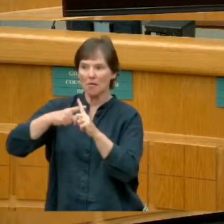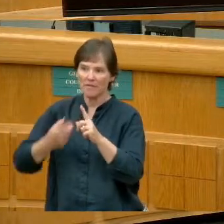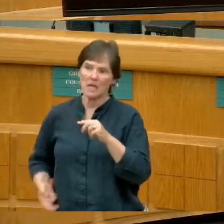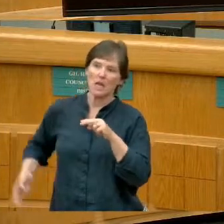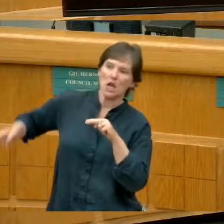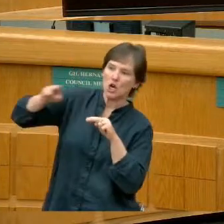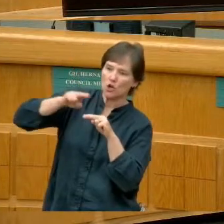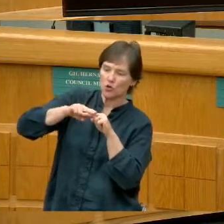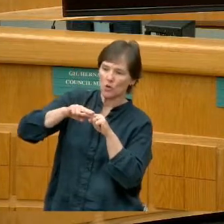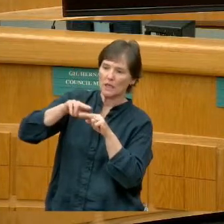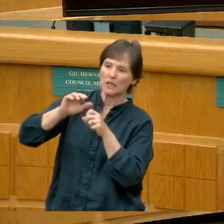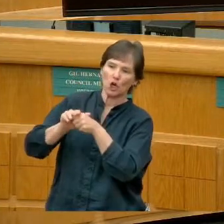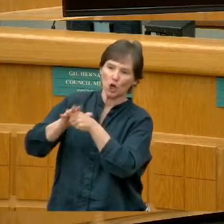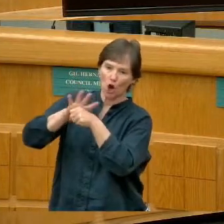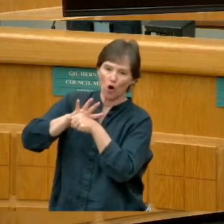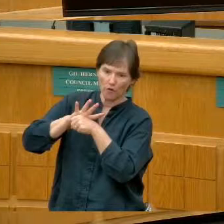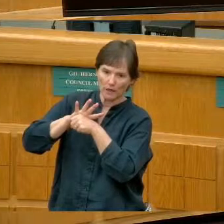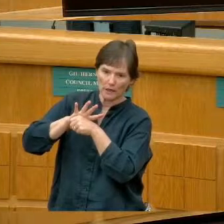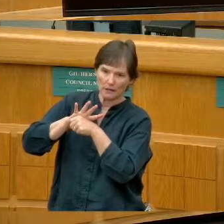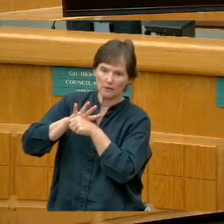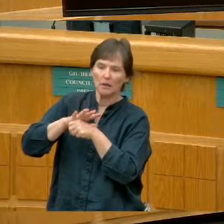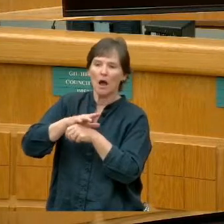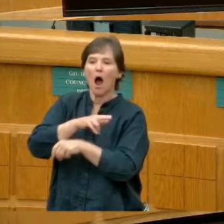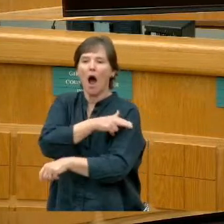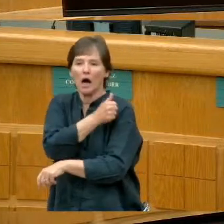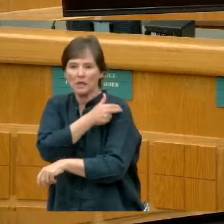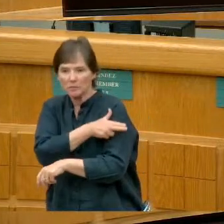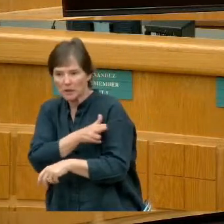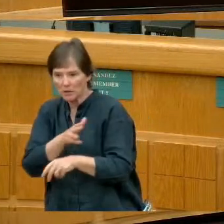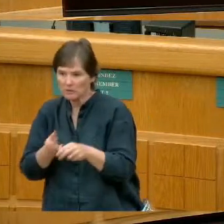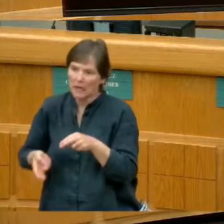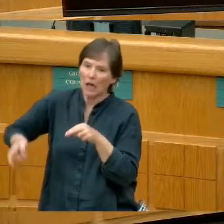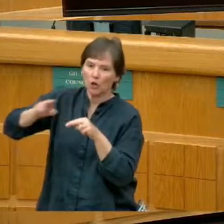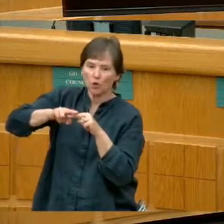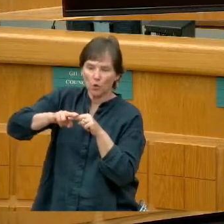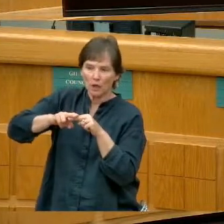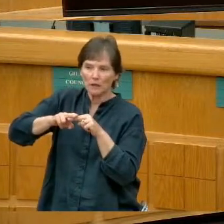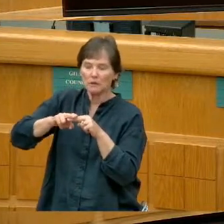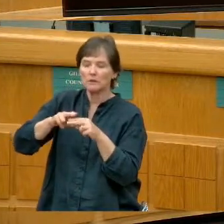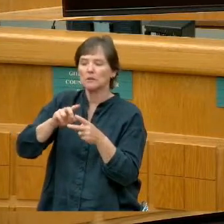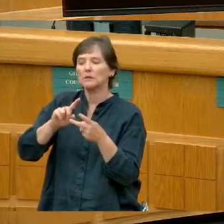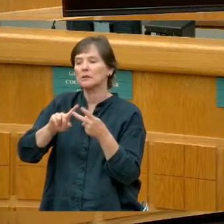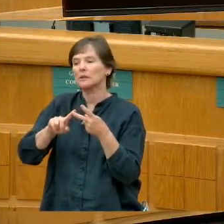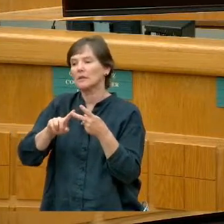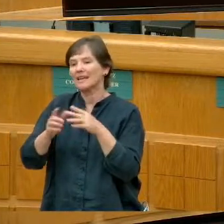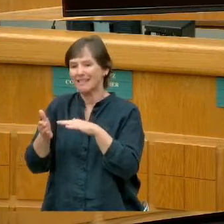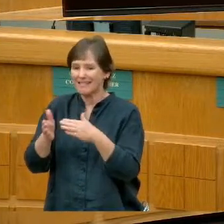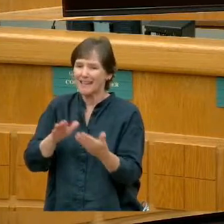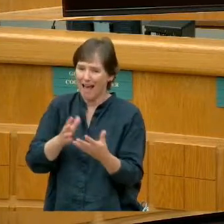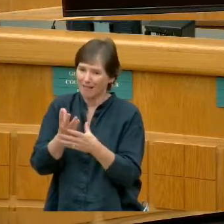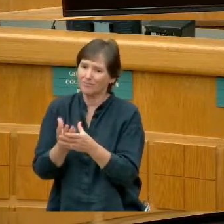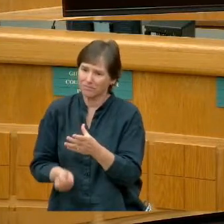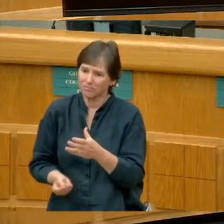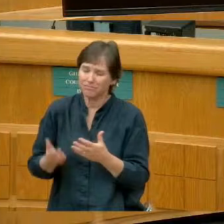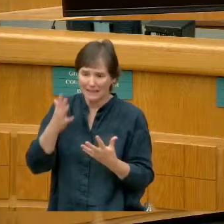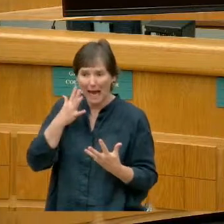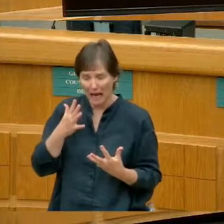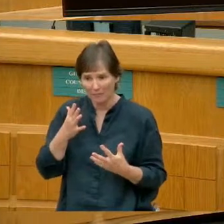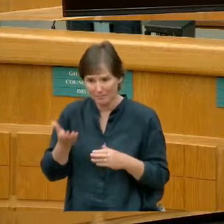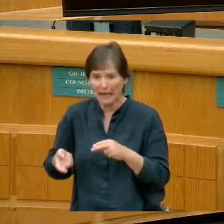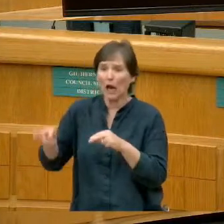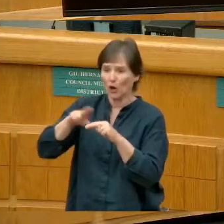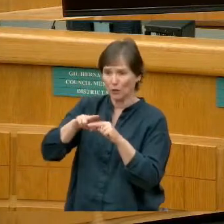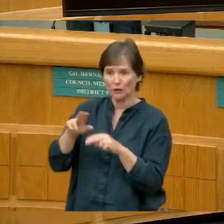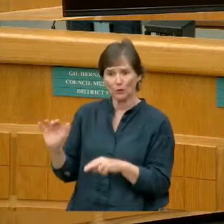as I said, hospitalizations and vents, and sadly deaths. And the restrictions that the governor places